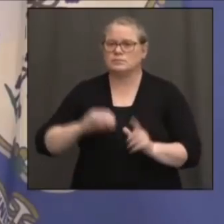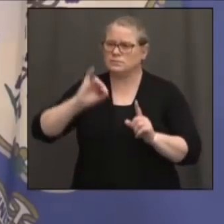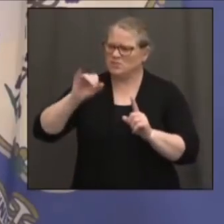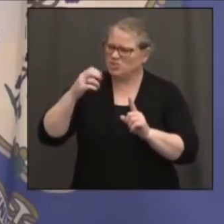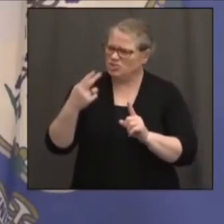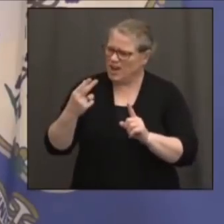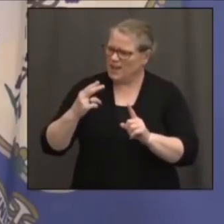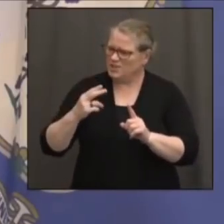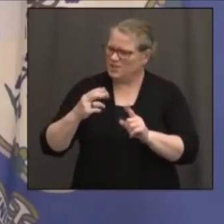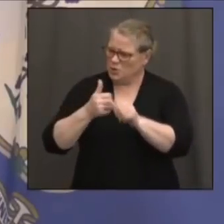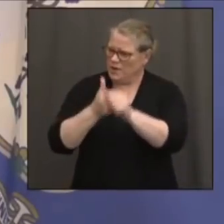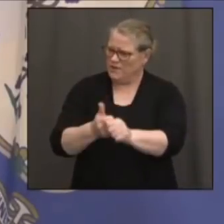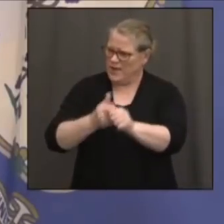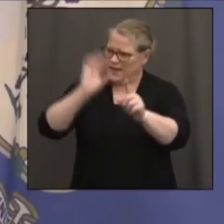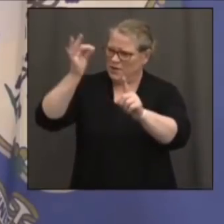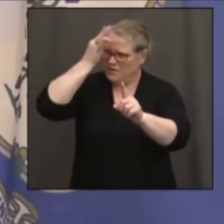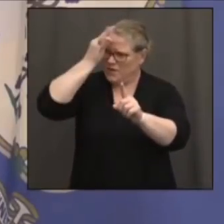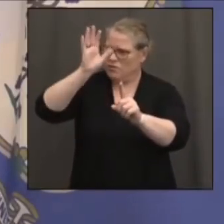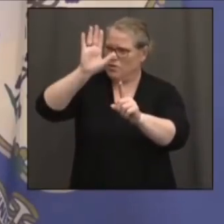we curtail visitation?